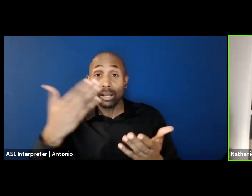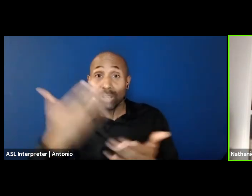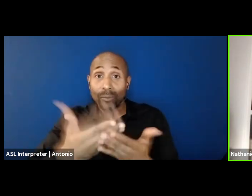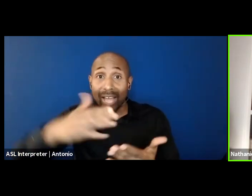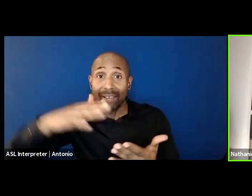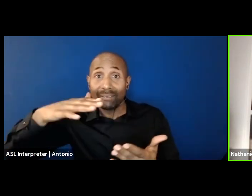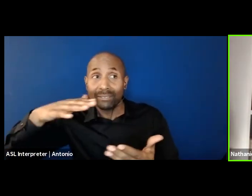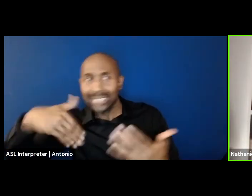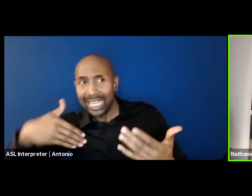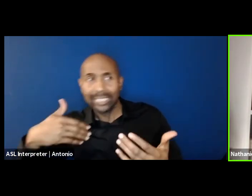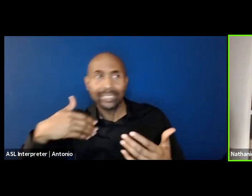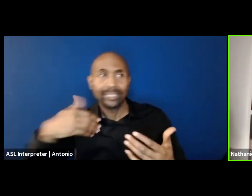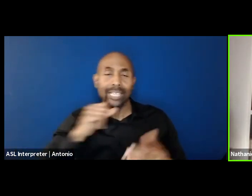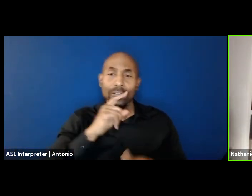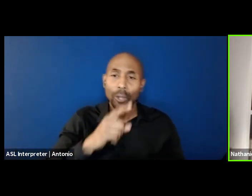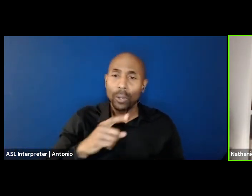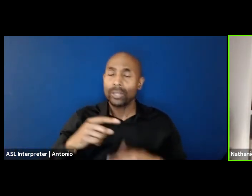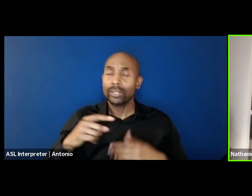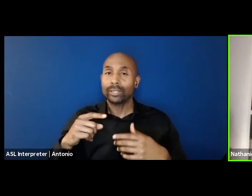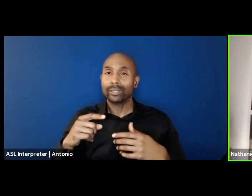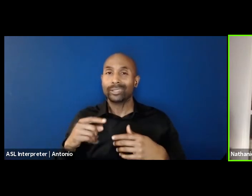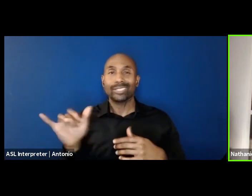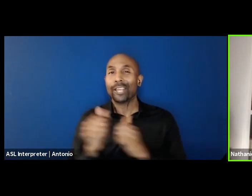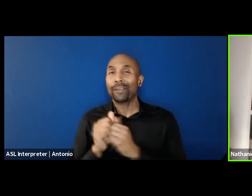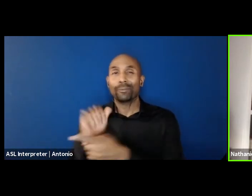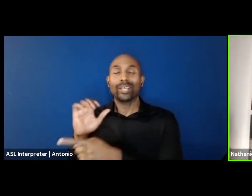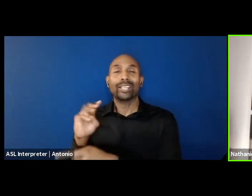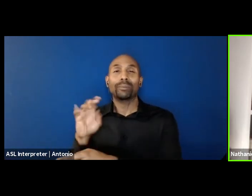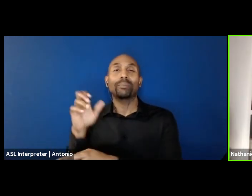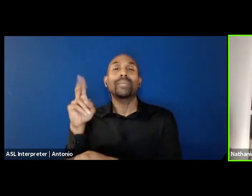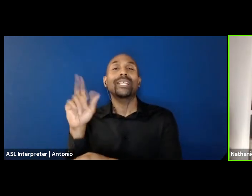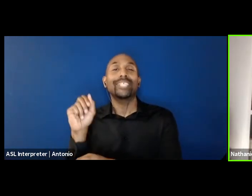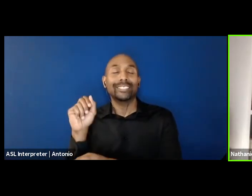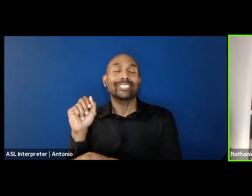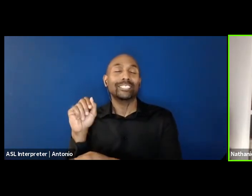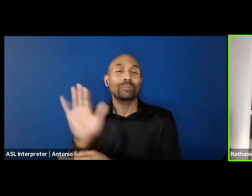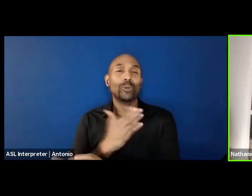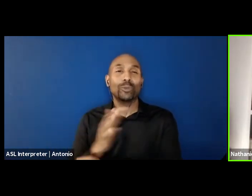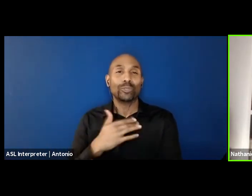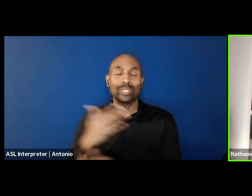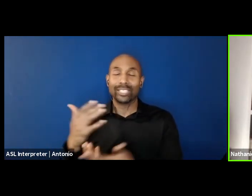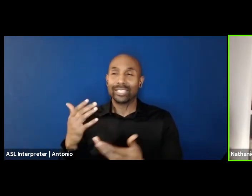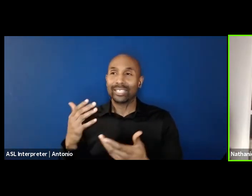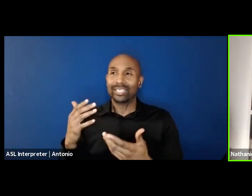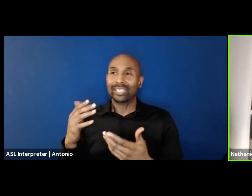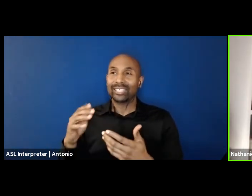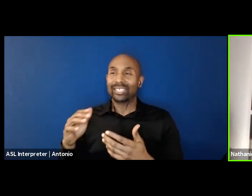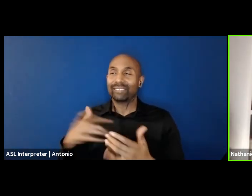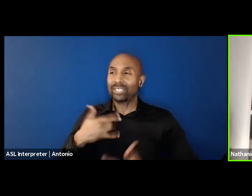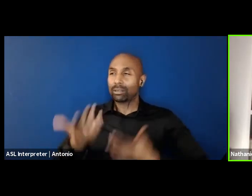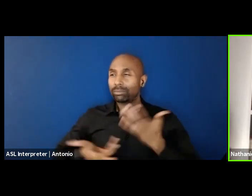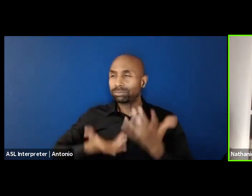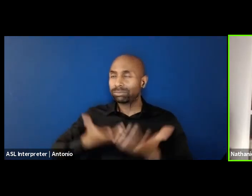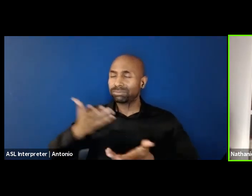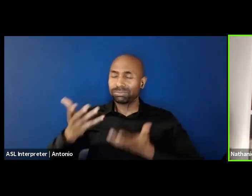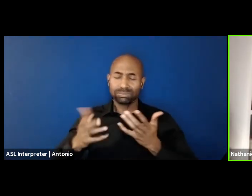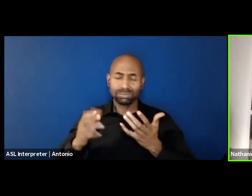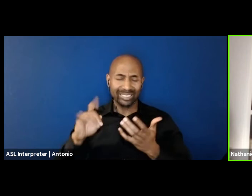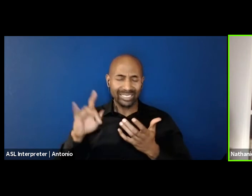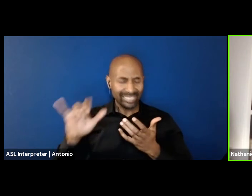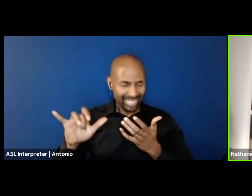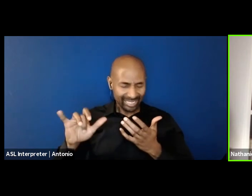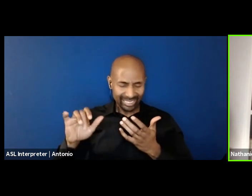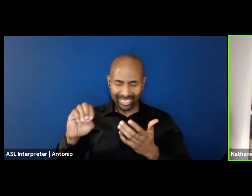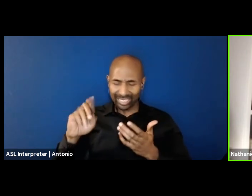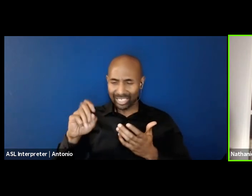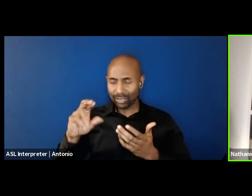Mingus's lush night on the town romanticism, his erotic elegiac romanticism, annoying romantic